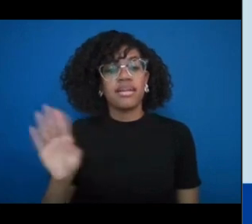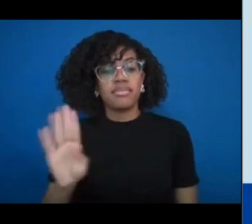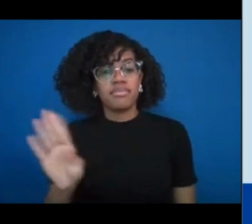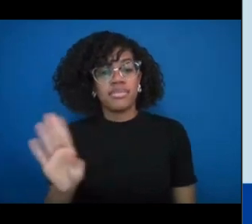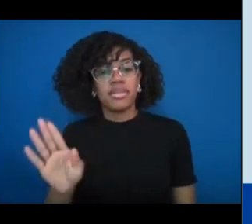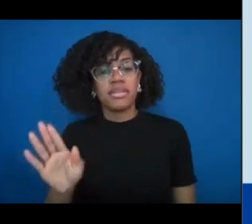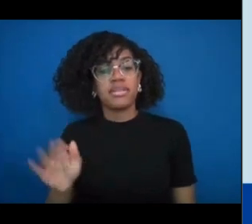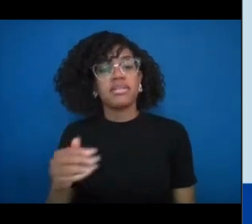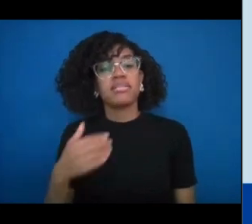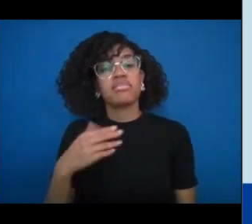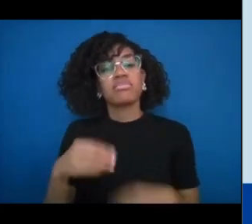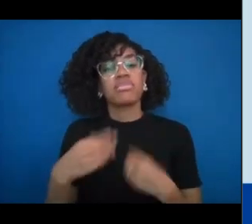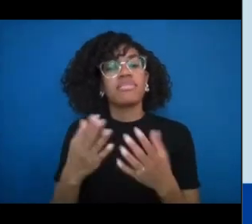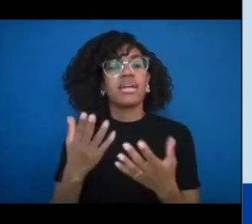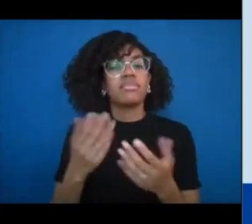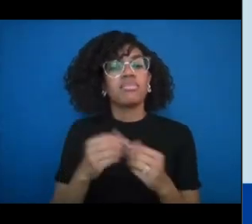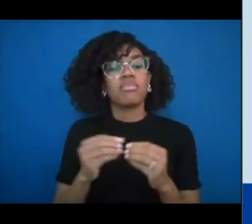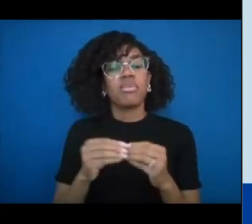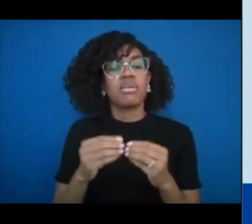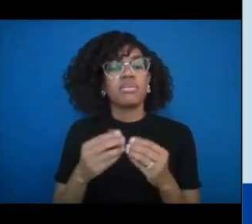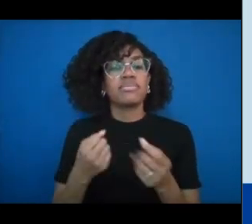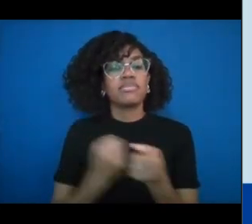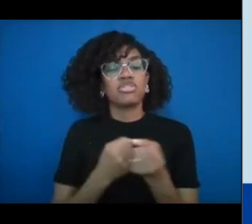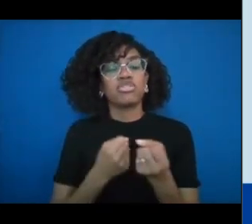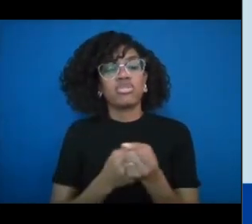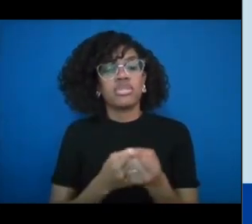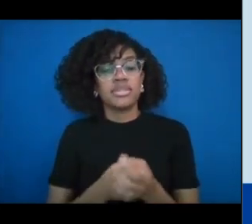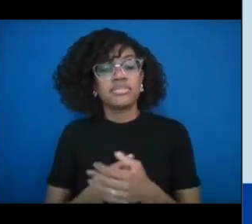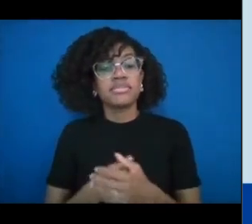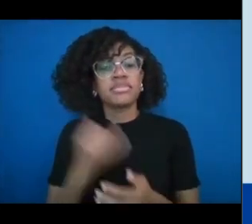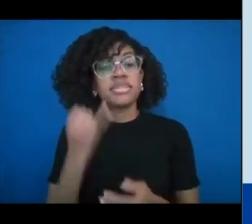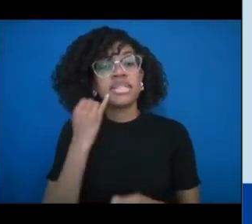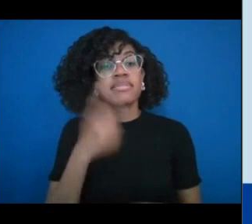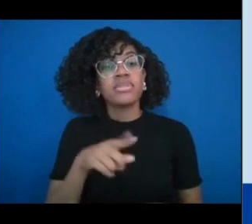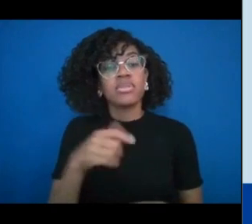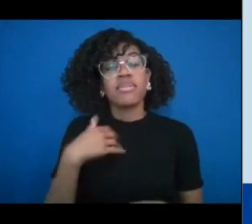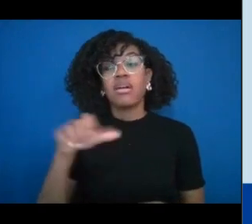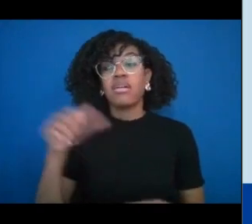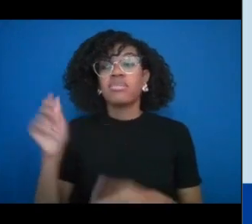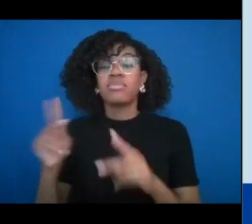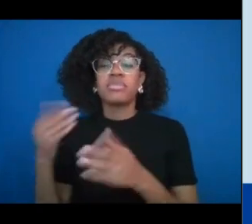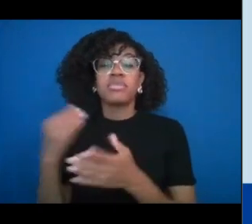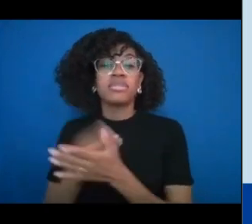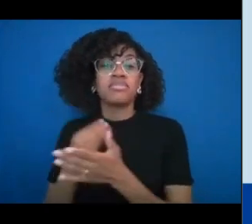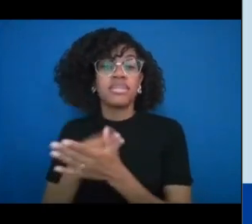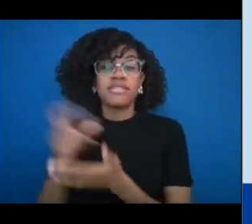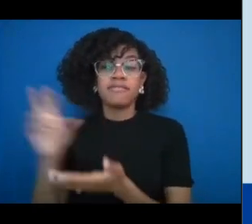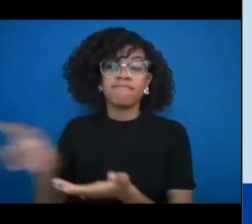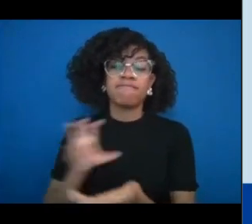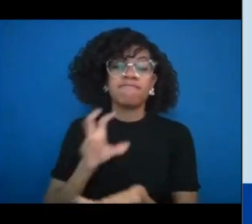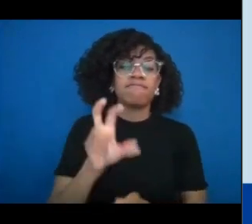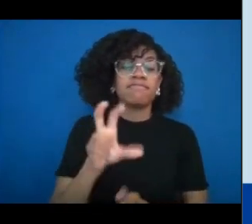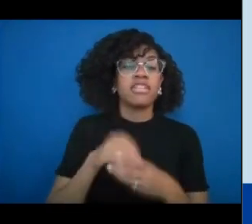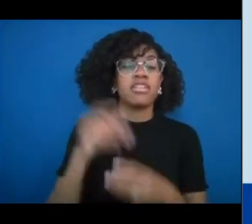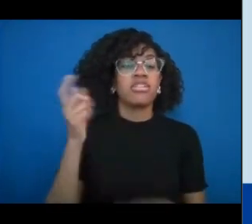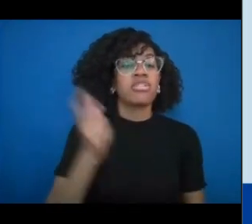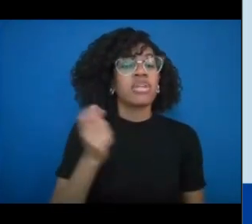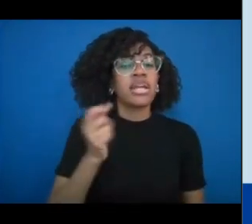money that is accounted for in the grant and will run more than